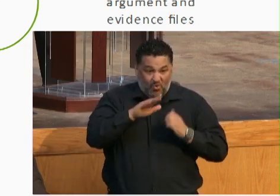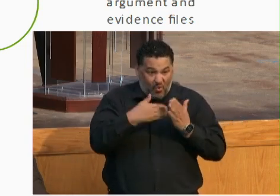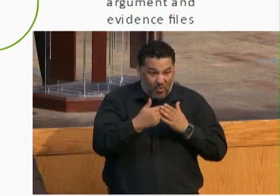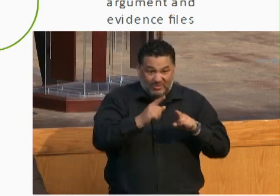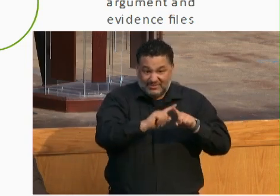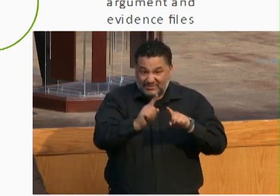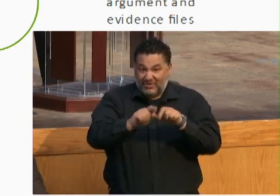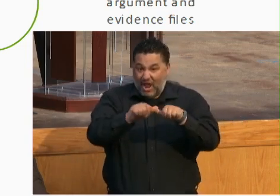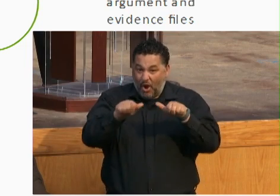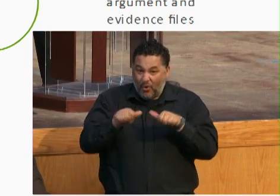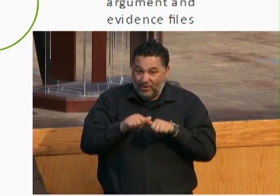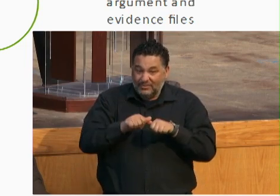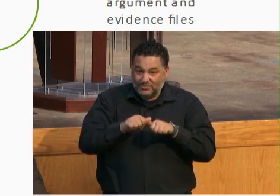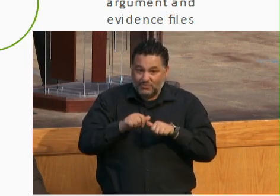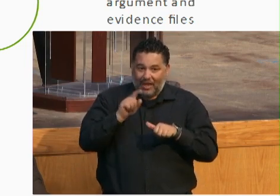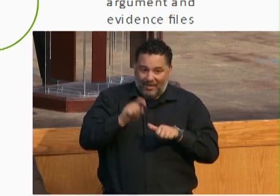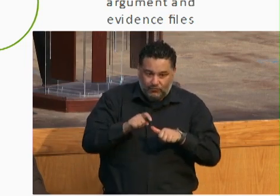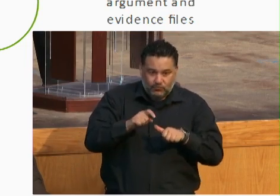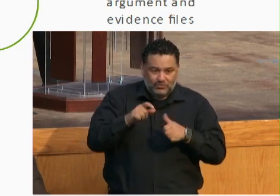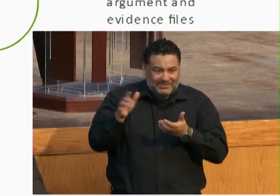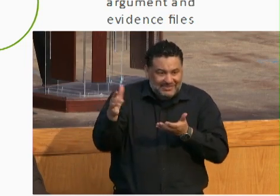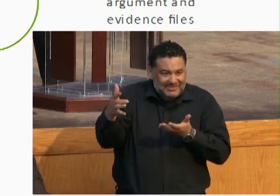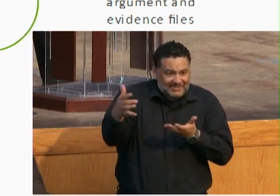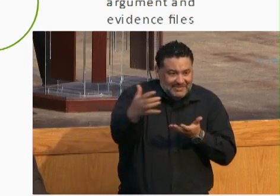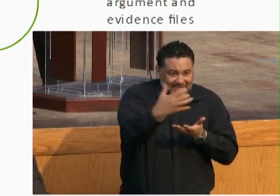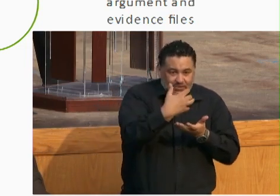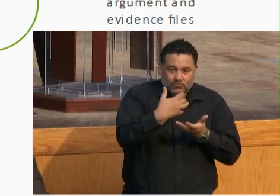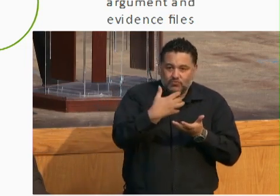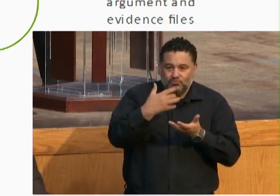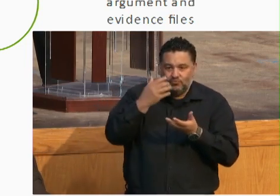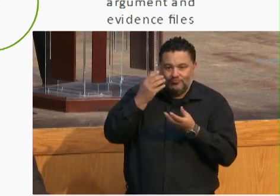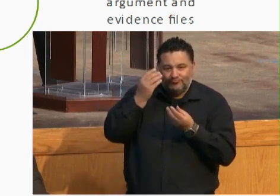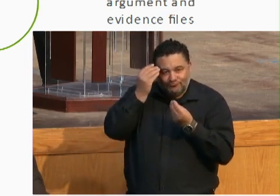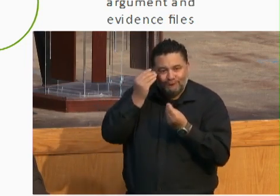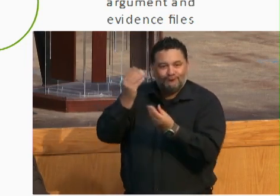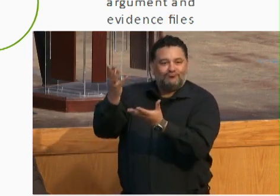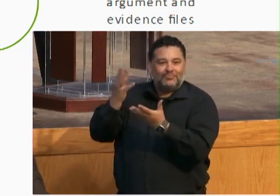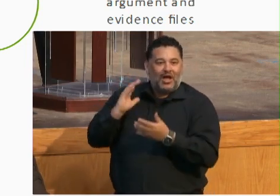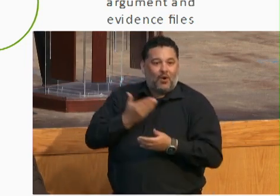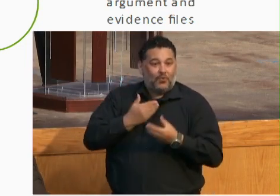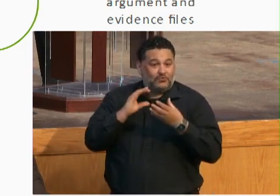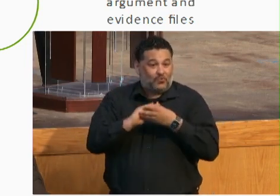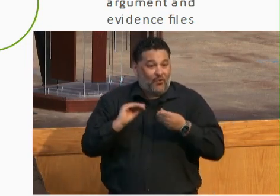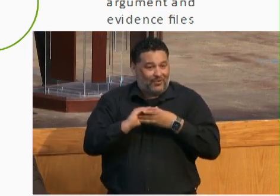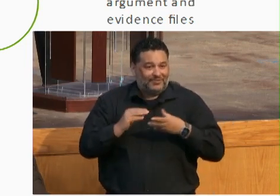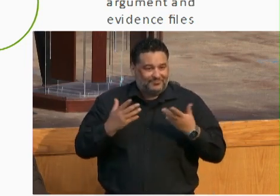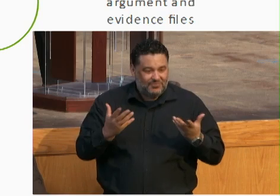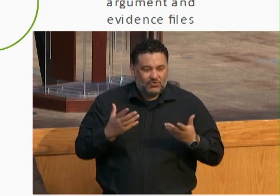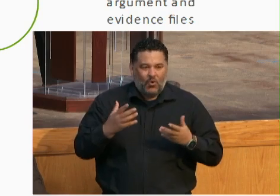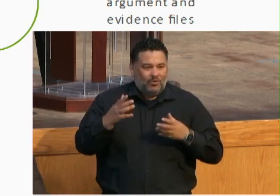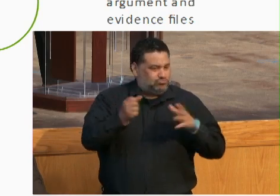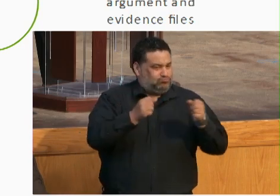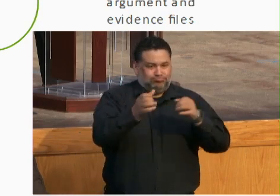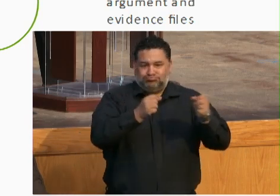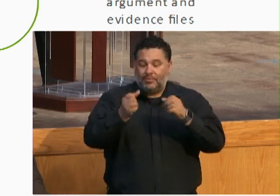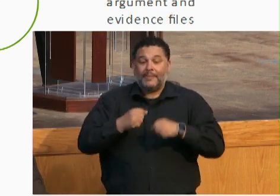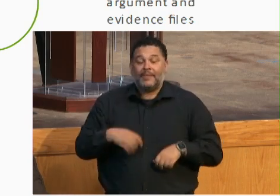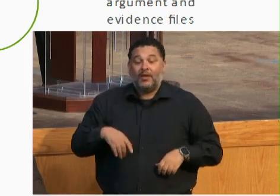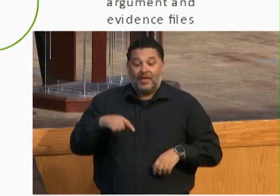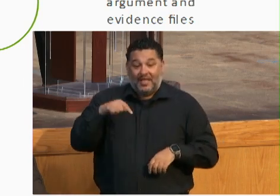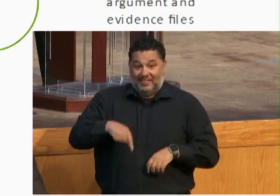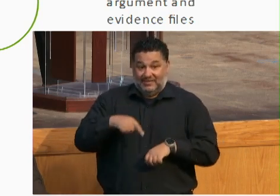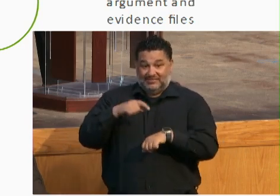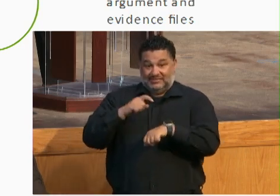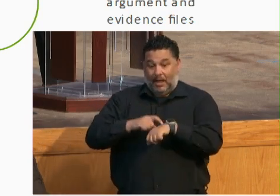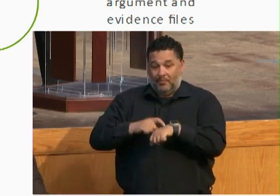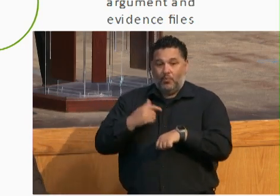on to effectively tell our story. So at this point in time, we have draft arguments written.